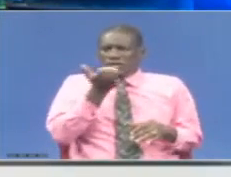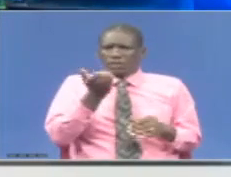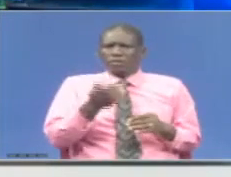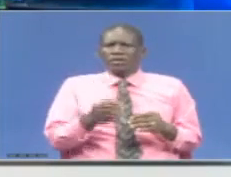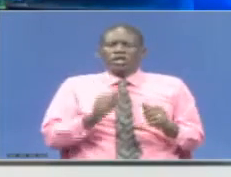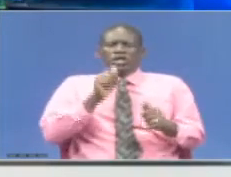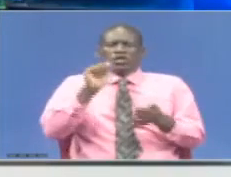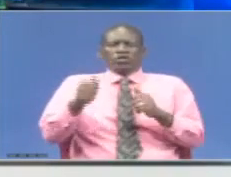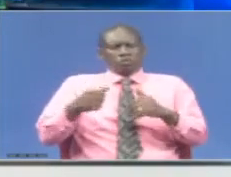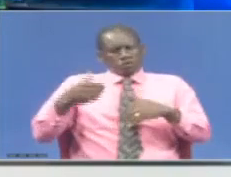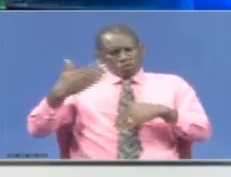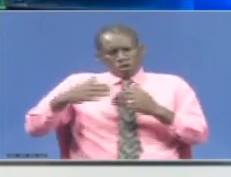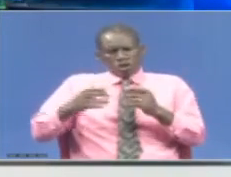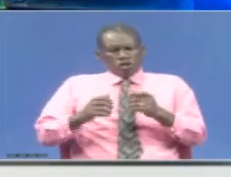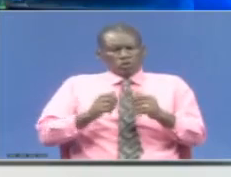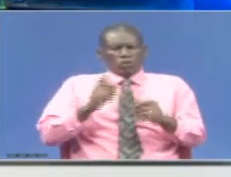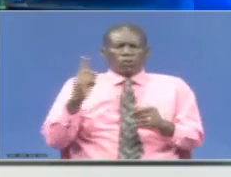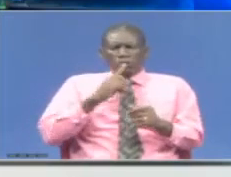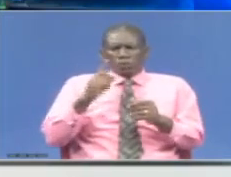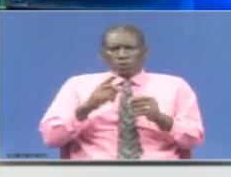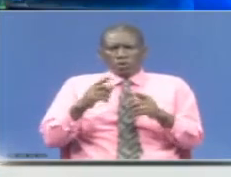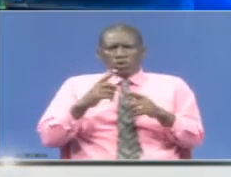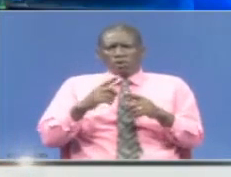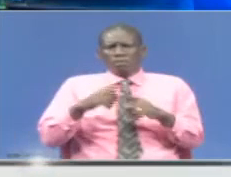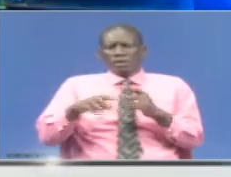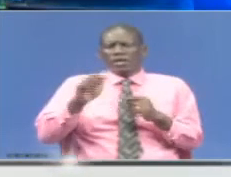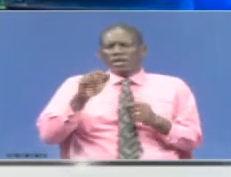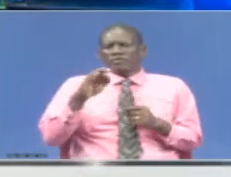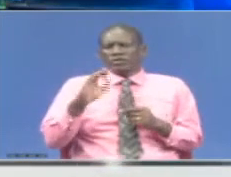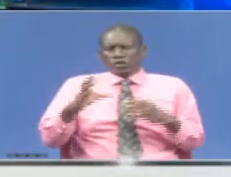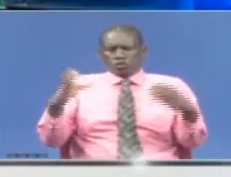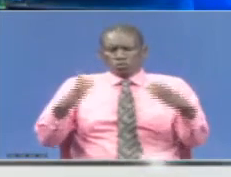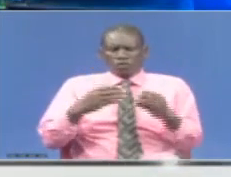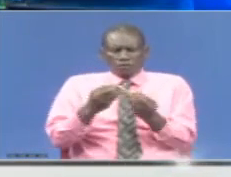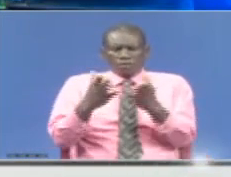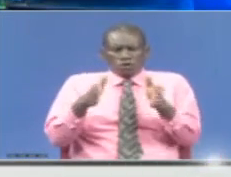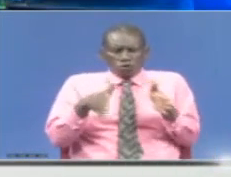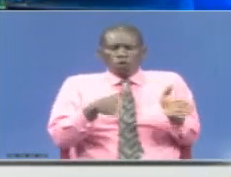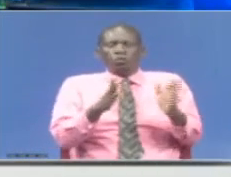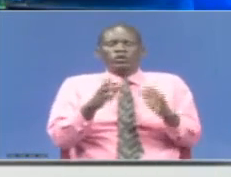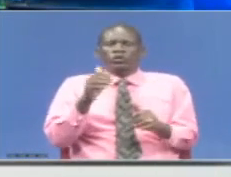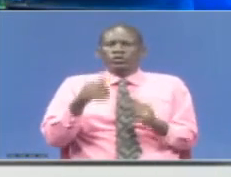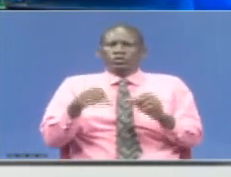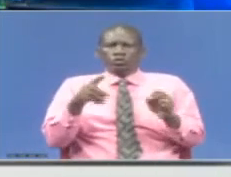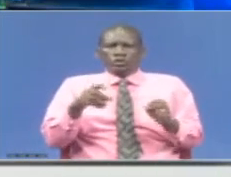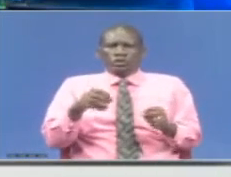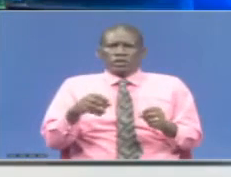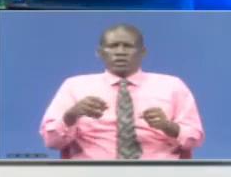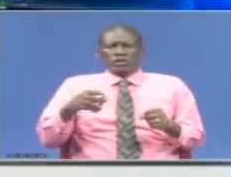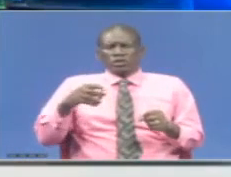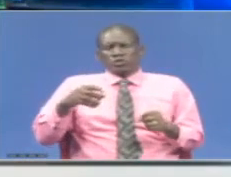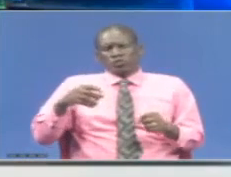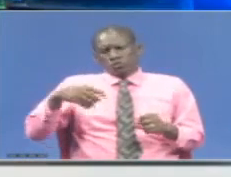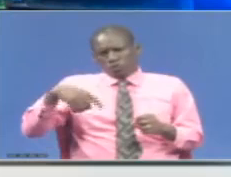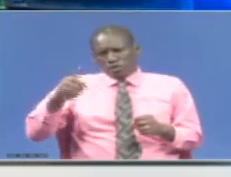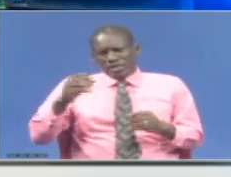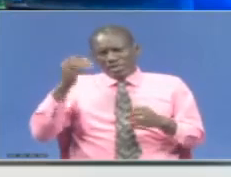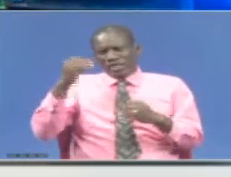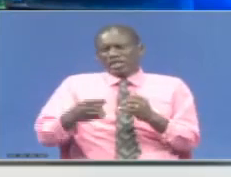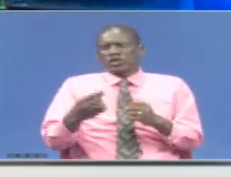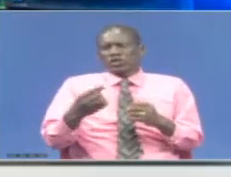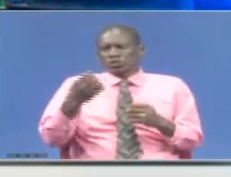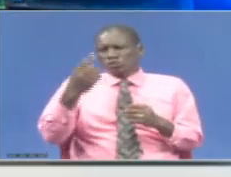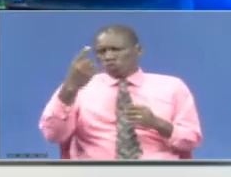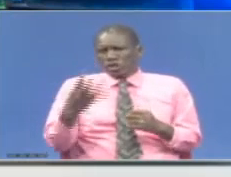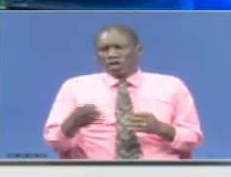game was closely contested, but Leopards squandered many chances which could have nailed the match in their favour in the last quarter. Gor have